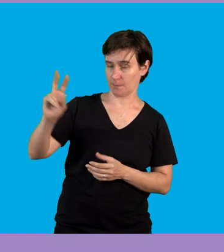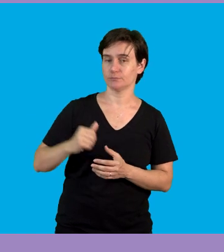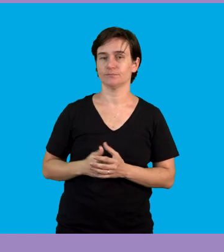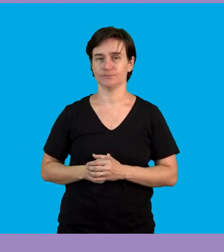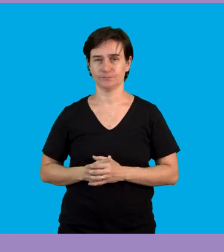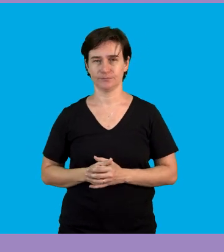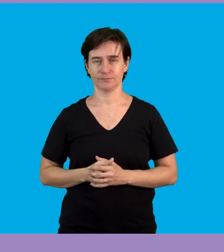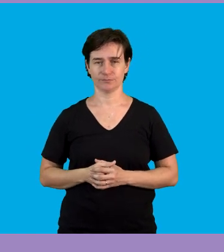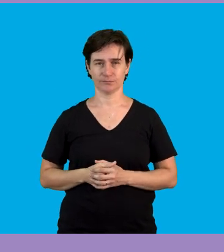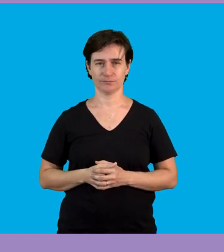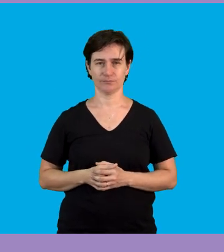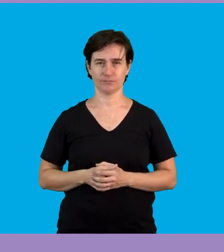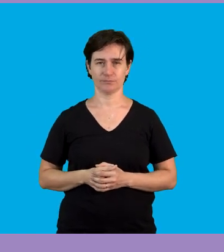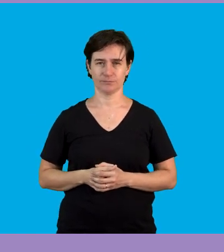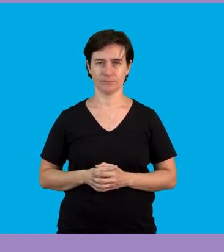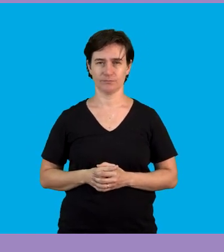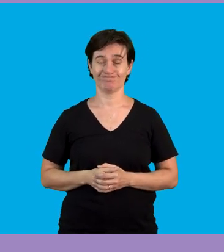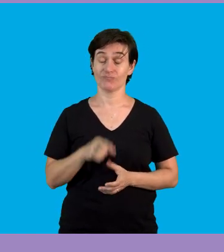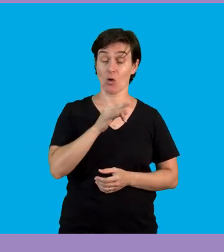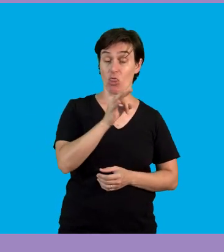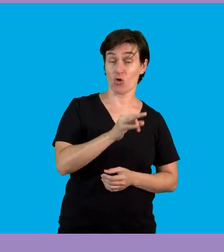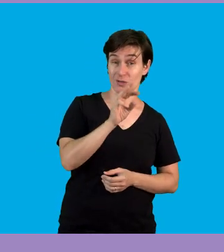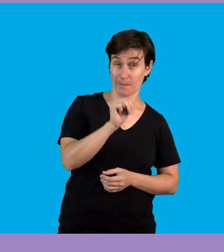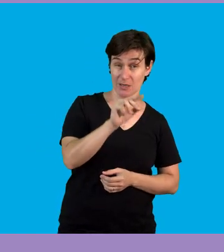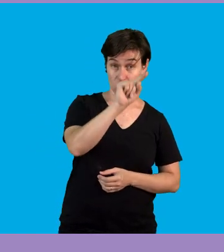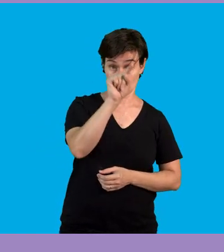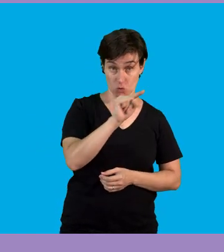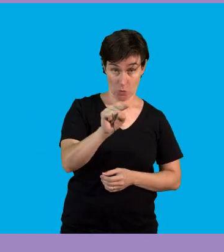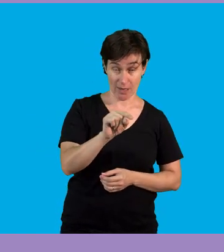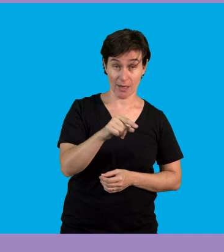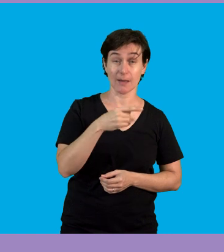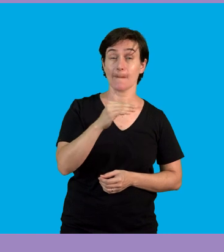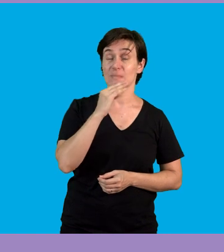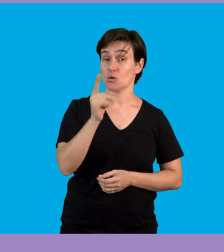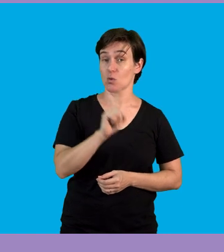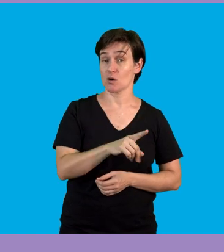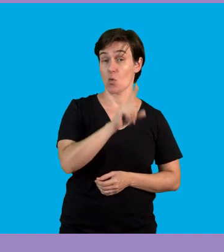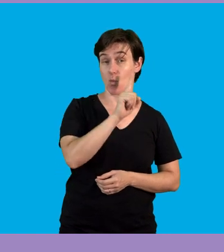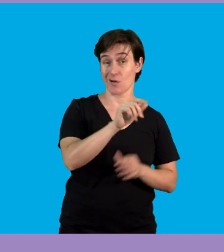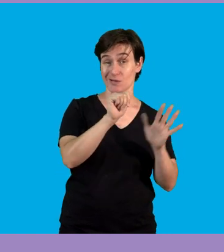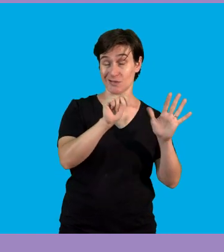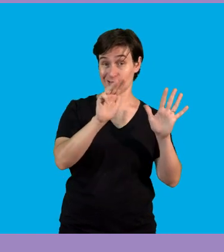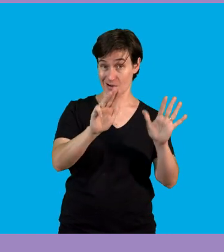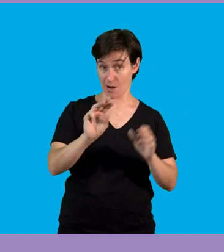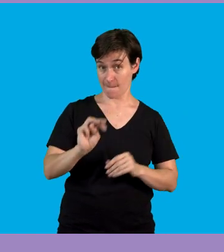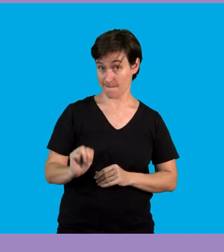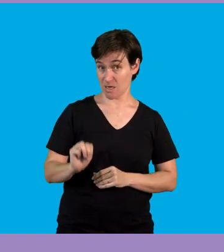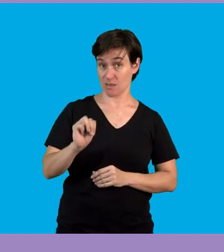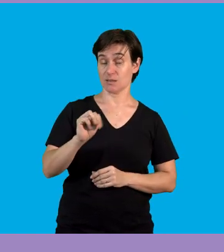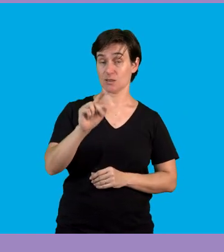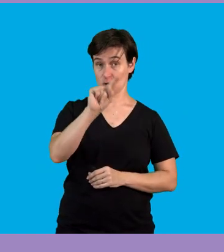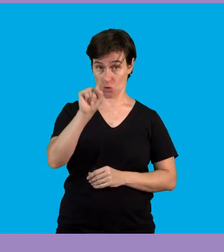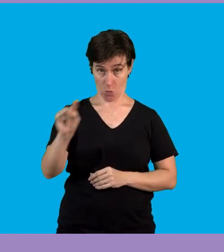value is going to be squared. So 13 meters squared will give us 169